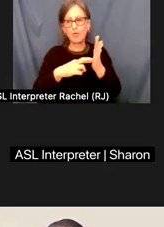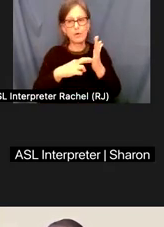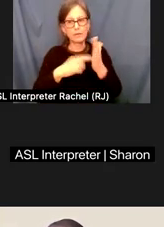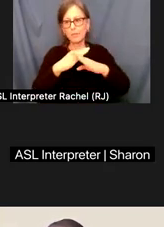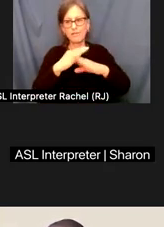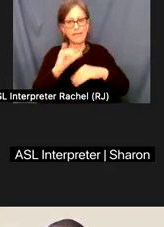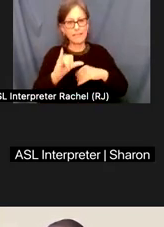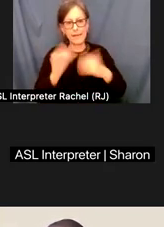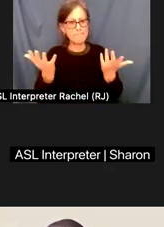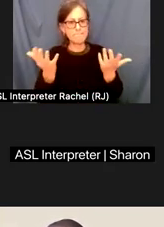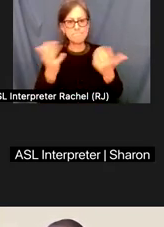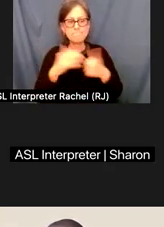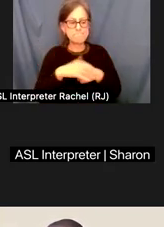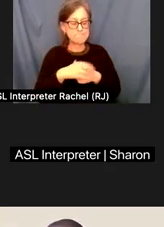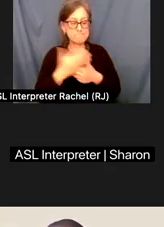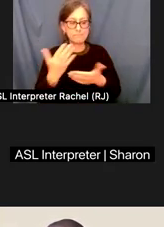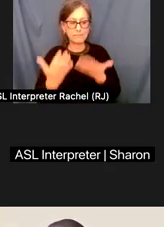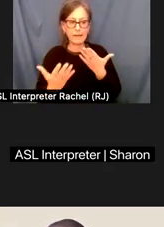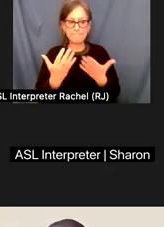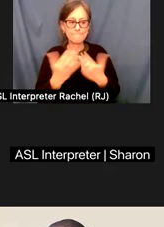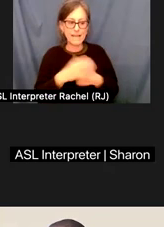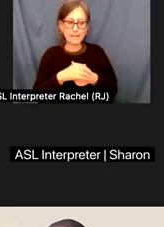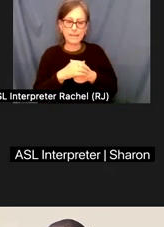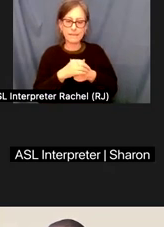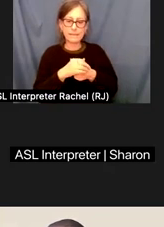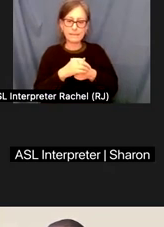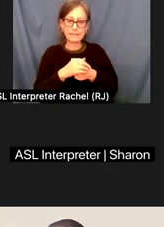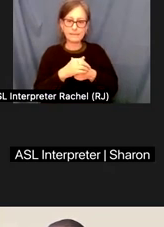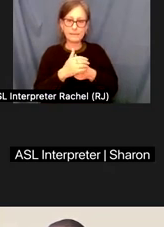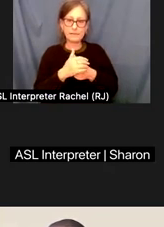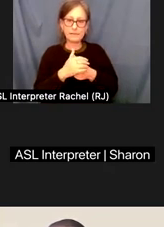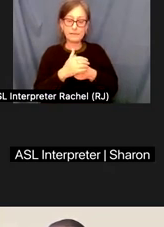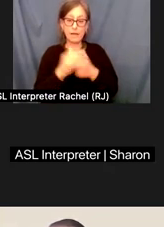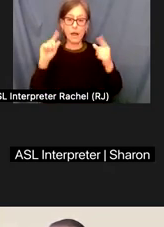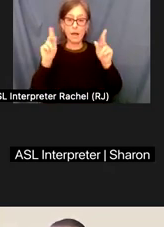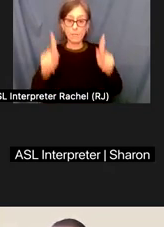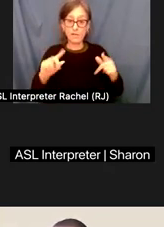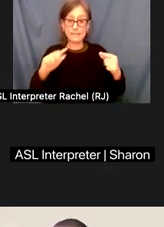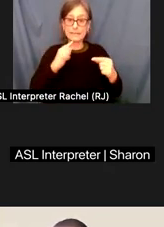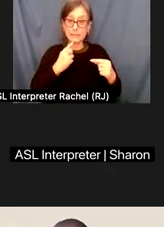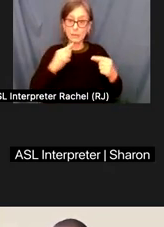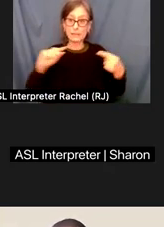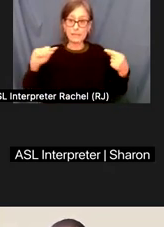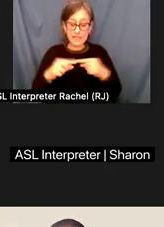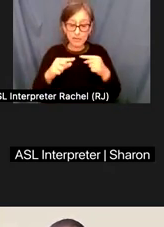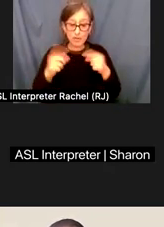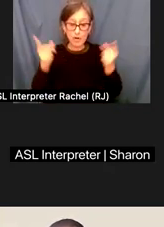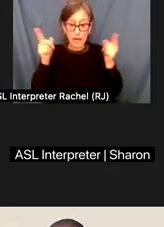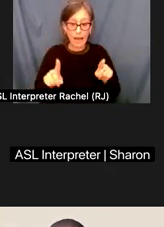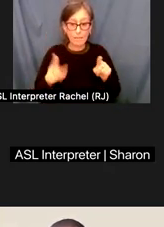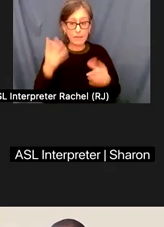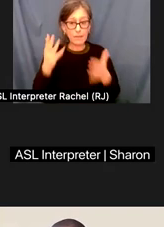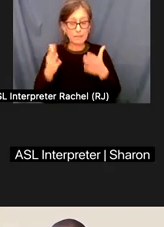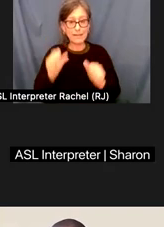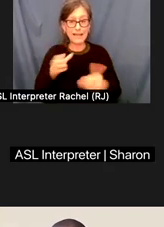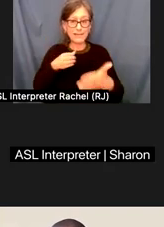that. It may not be something that will, if someone gets seriously injured, they certainly might be able to sue